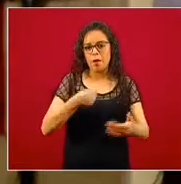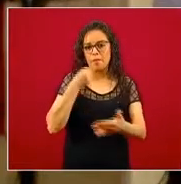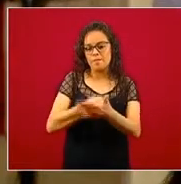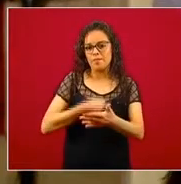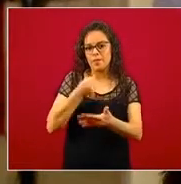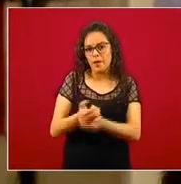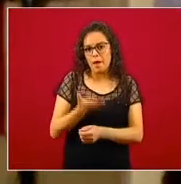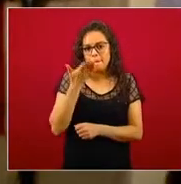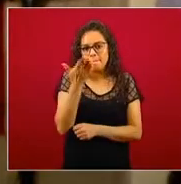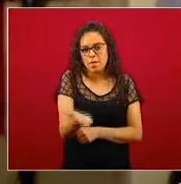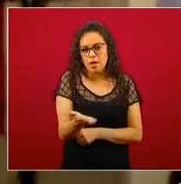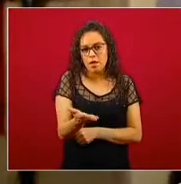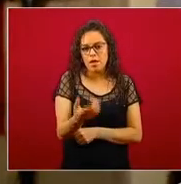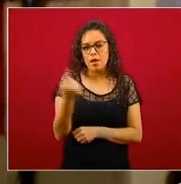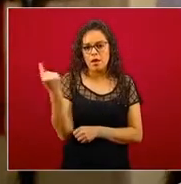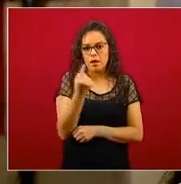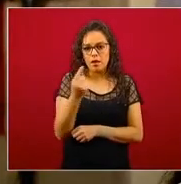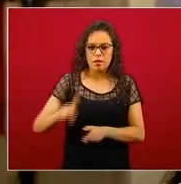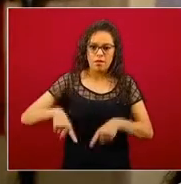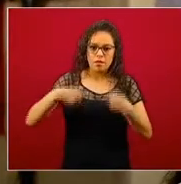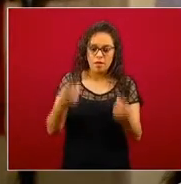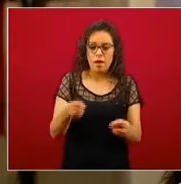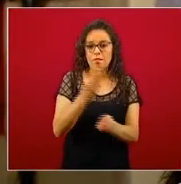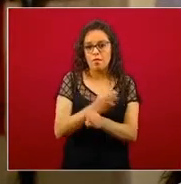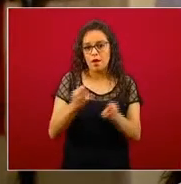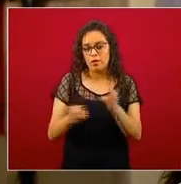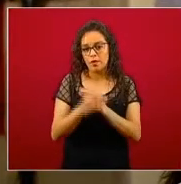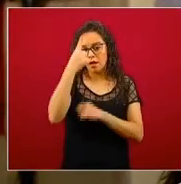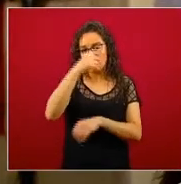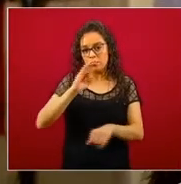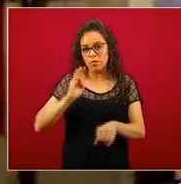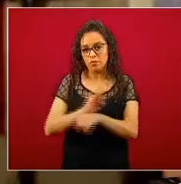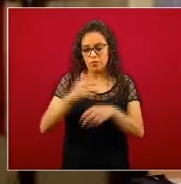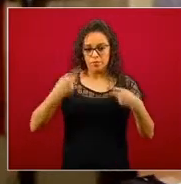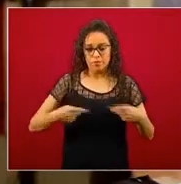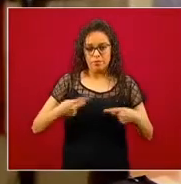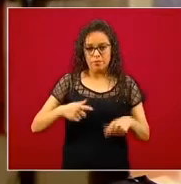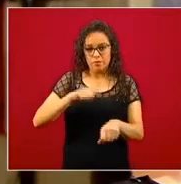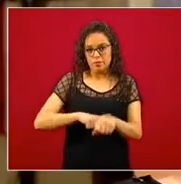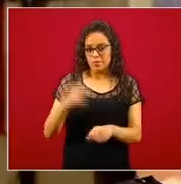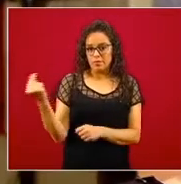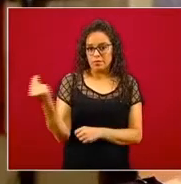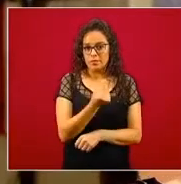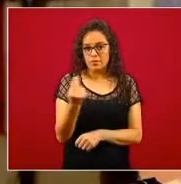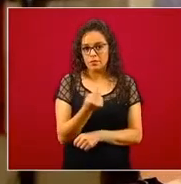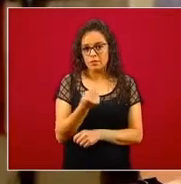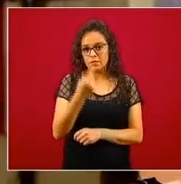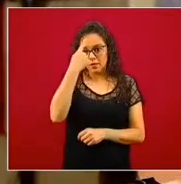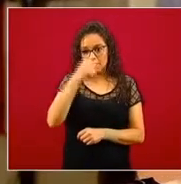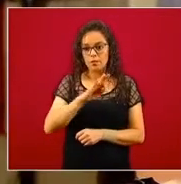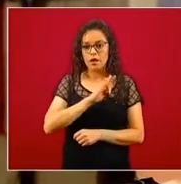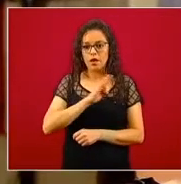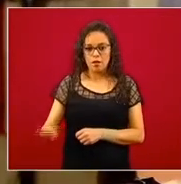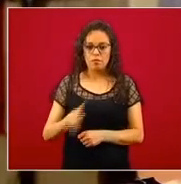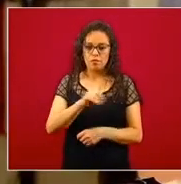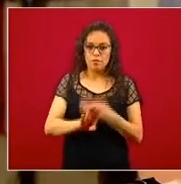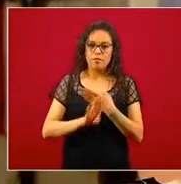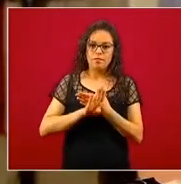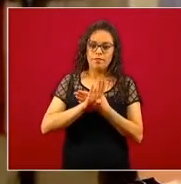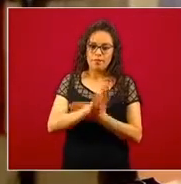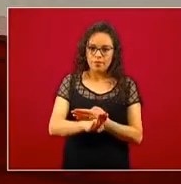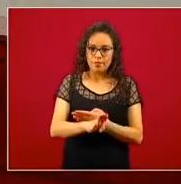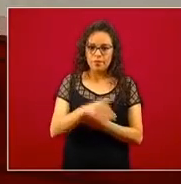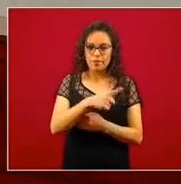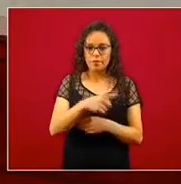flights bringing inputs. But this week, we still have medical personnel